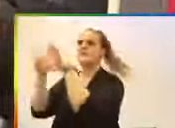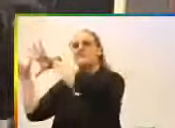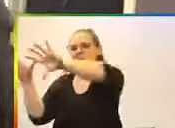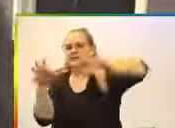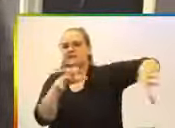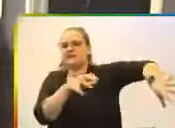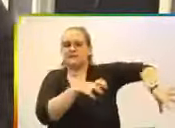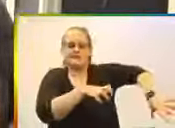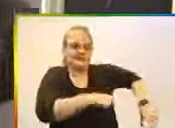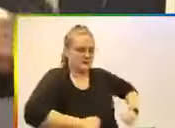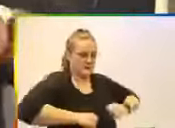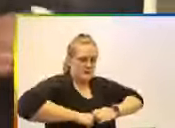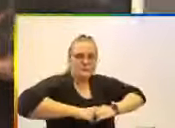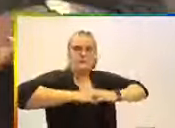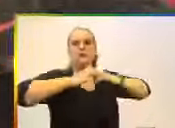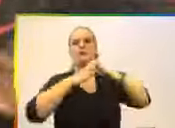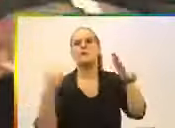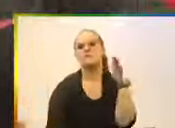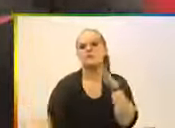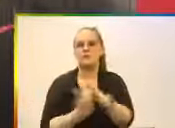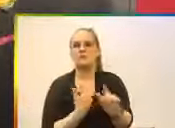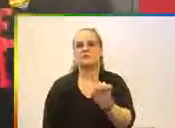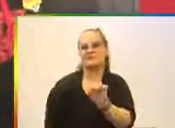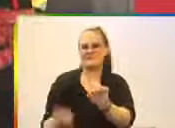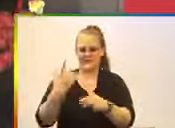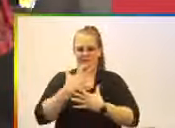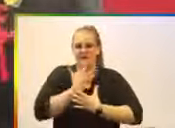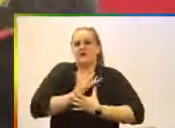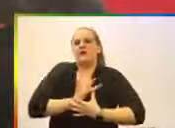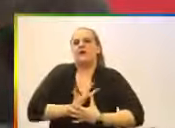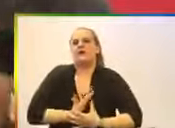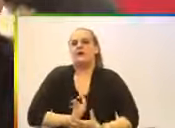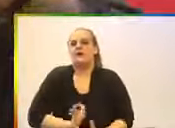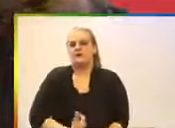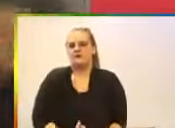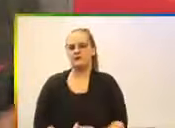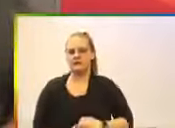I've been inside while I'm holding on to loved ones. Yeah.